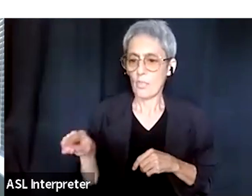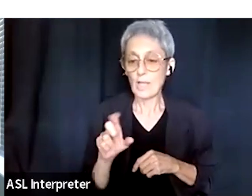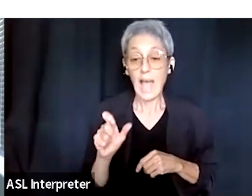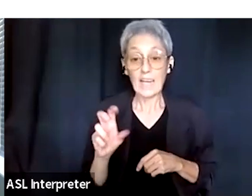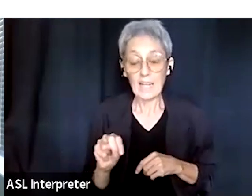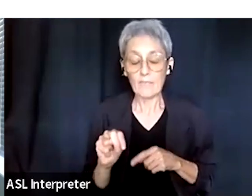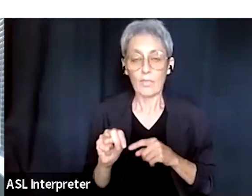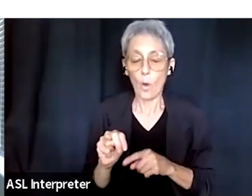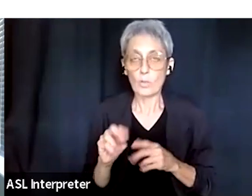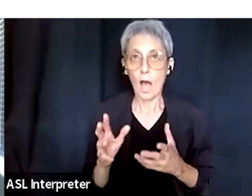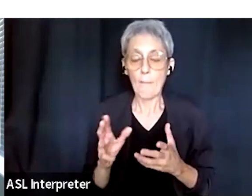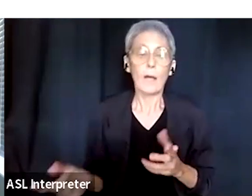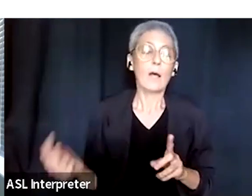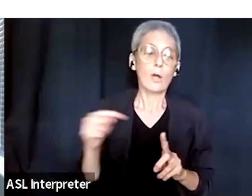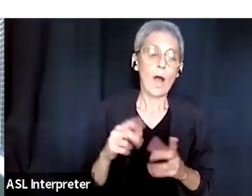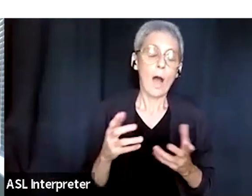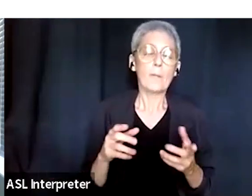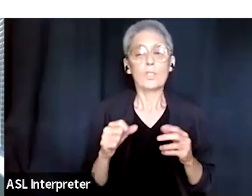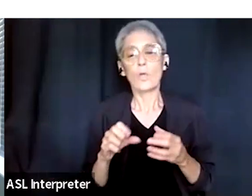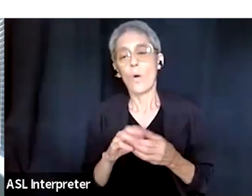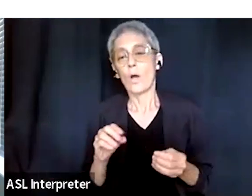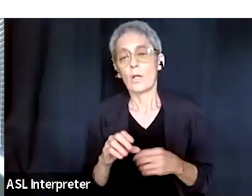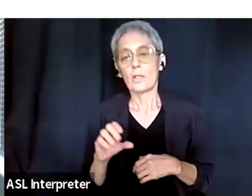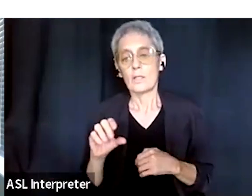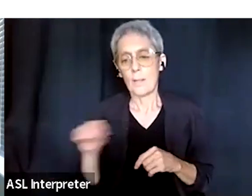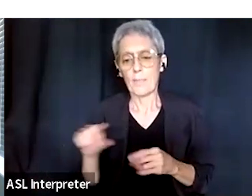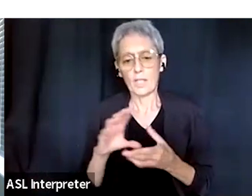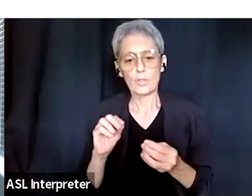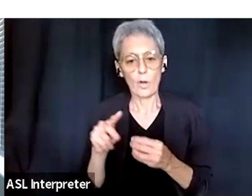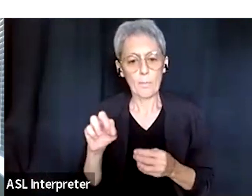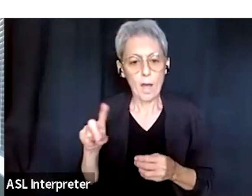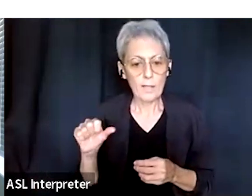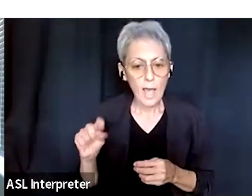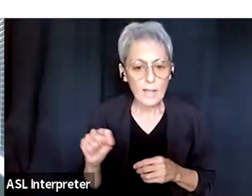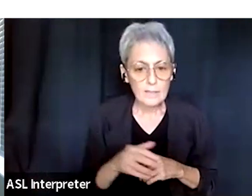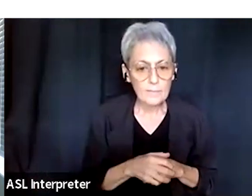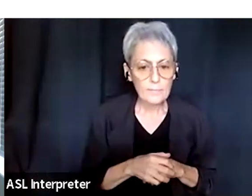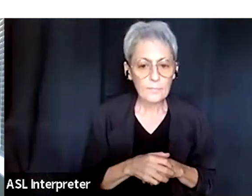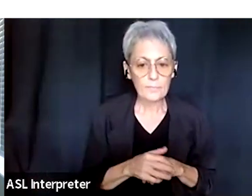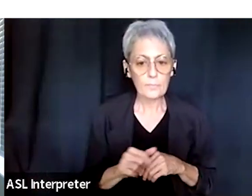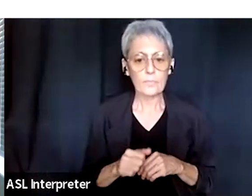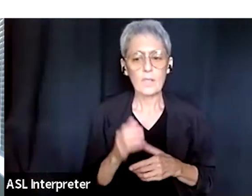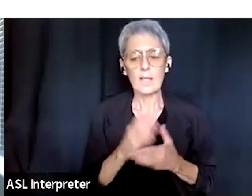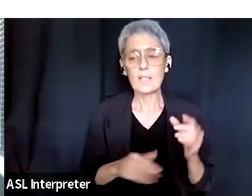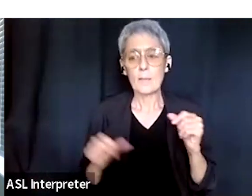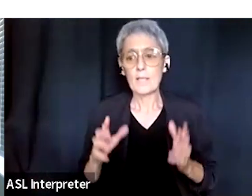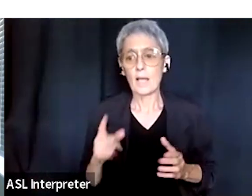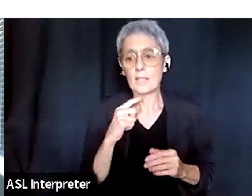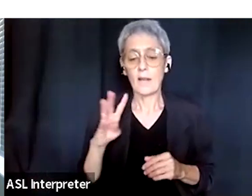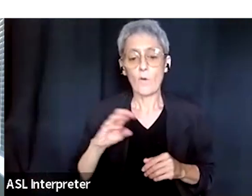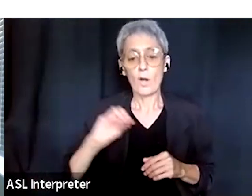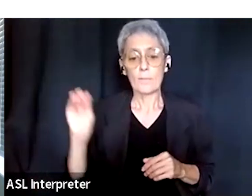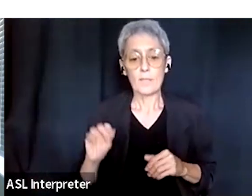back to the Sold a Story podcast, some of the neuroscientists quoted on there say 40% of children don't